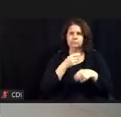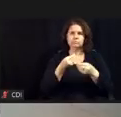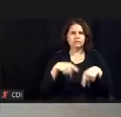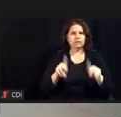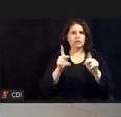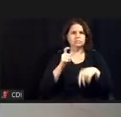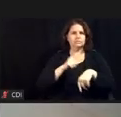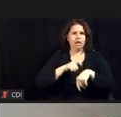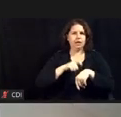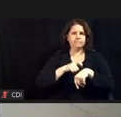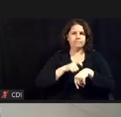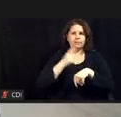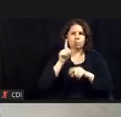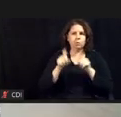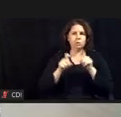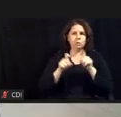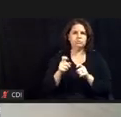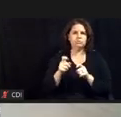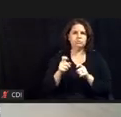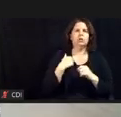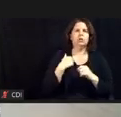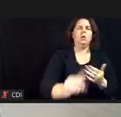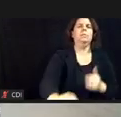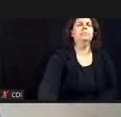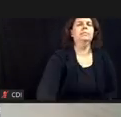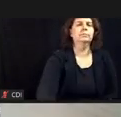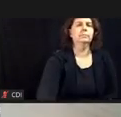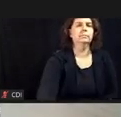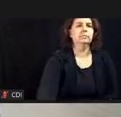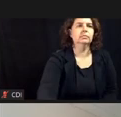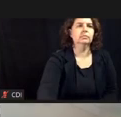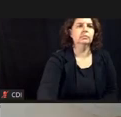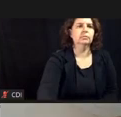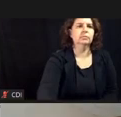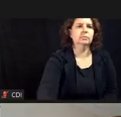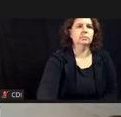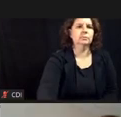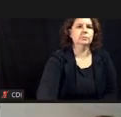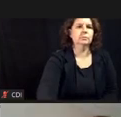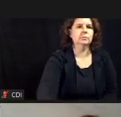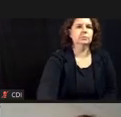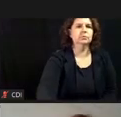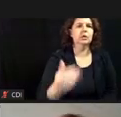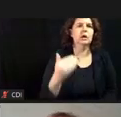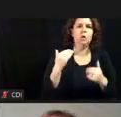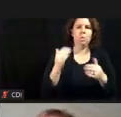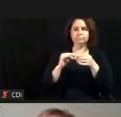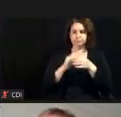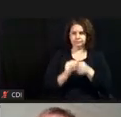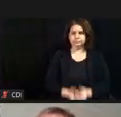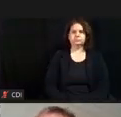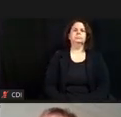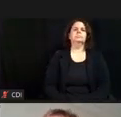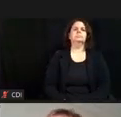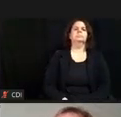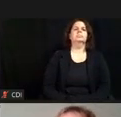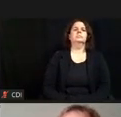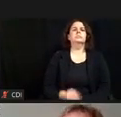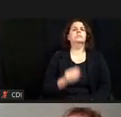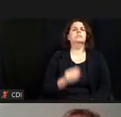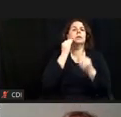that I'd like folks to know about some of our other work in Health and Human Services. So next slide, please.